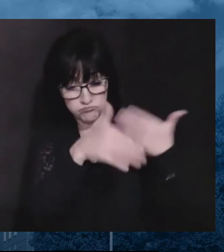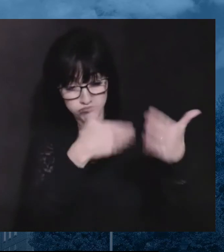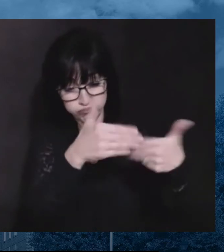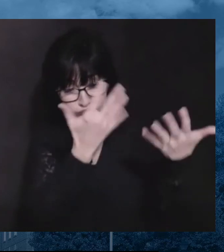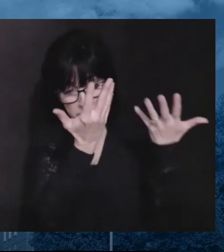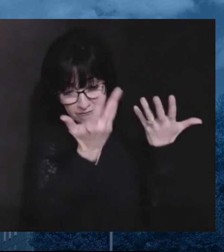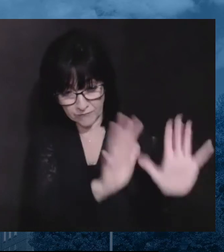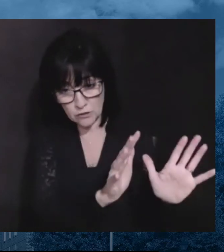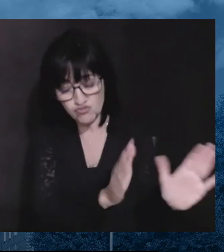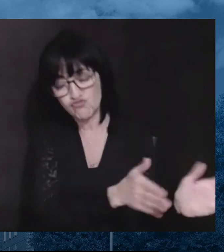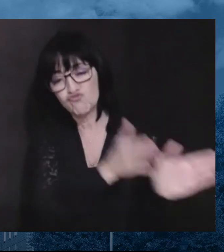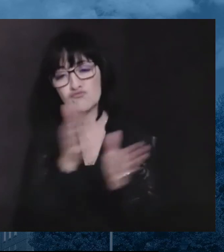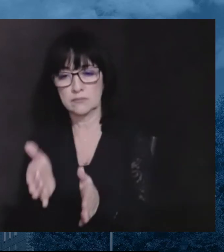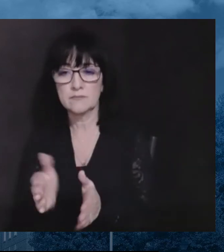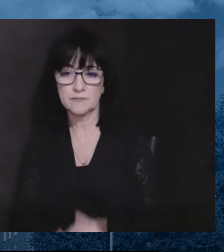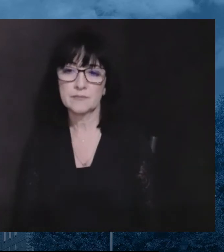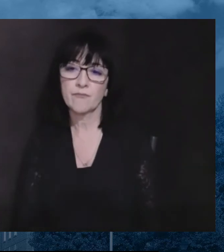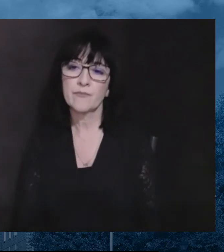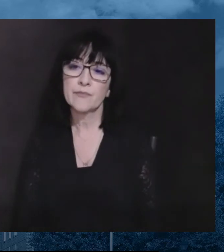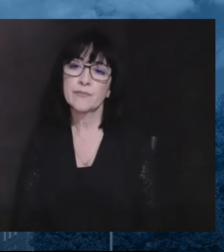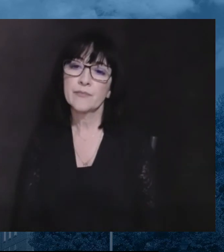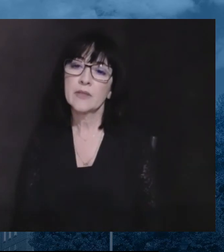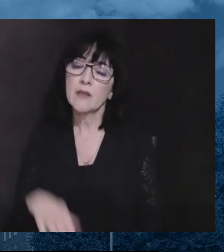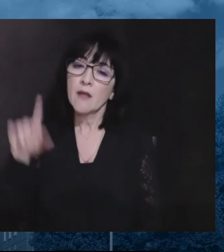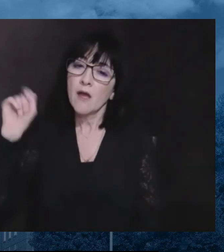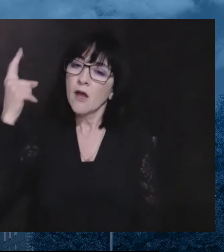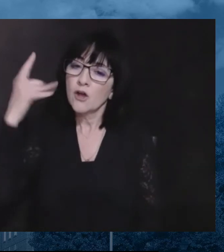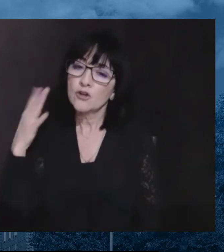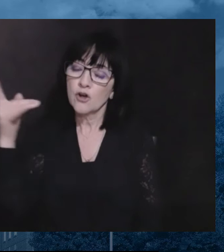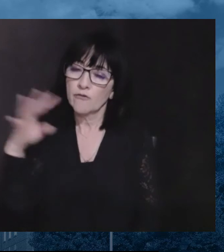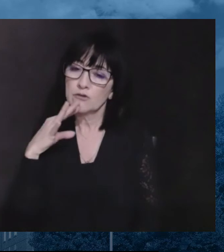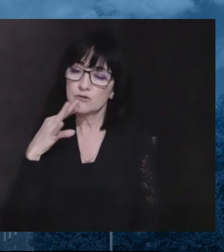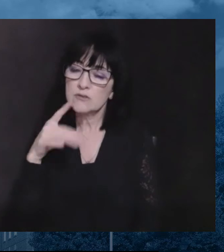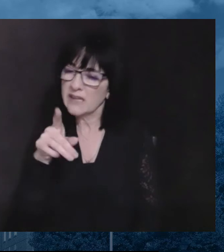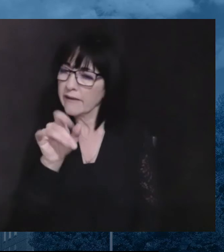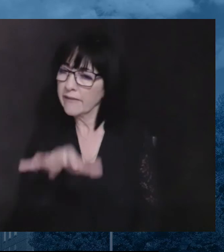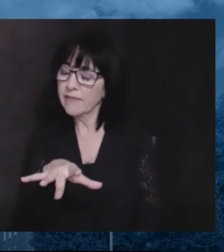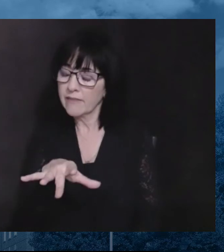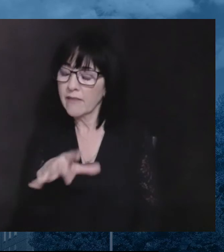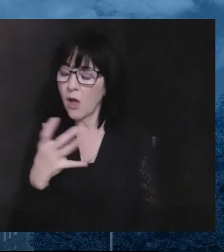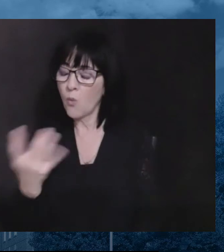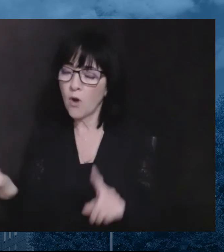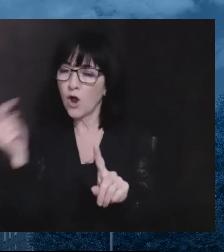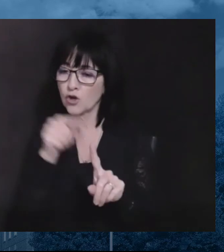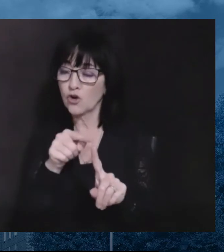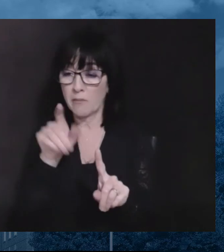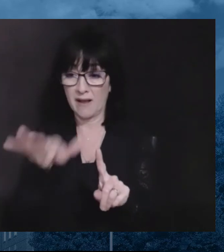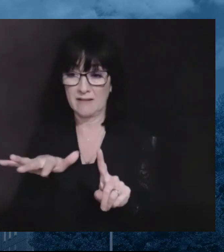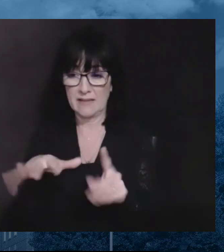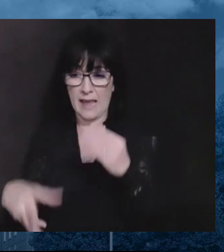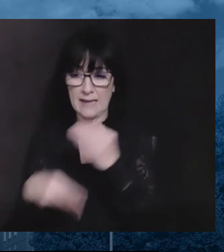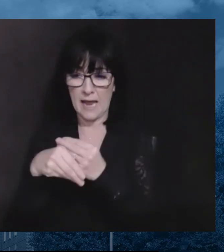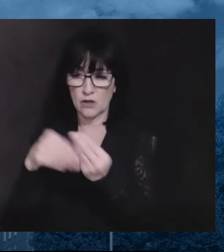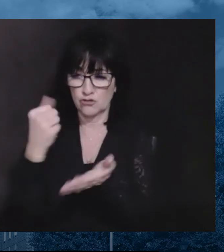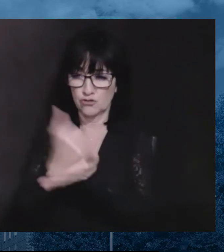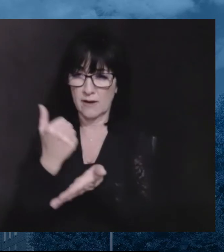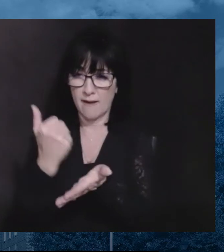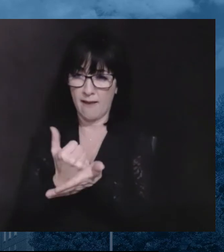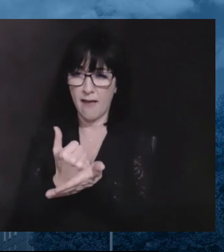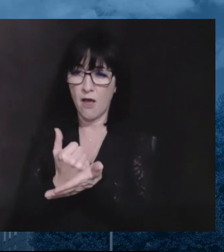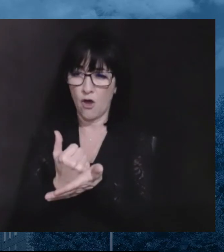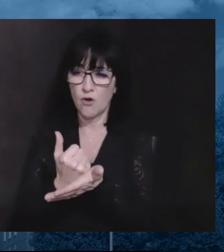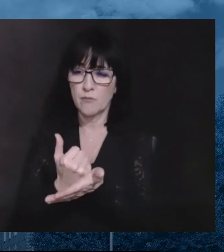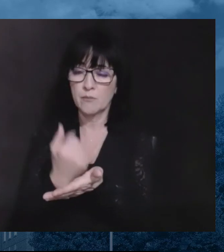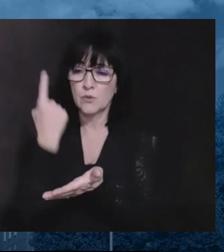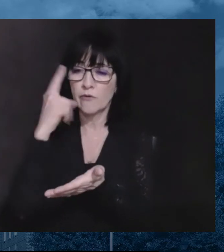to the question about additional assistance for students that may have missed some learning